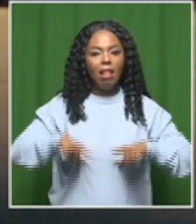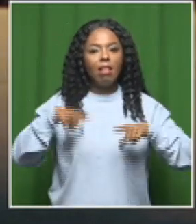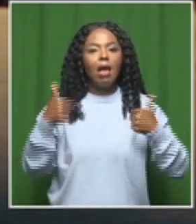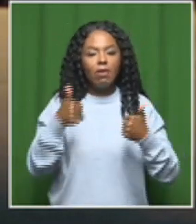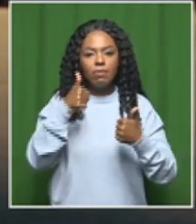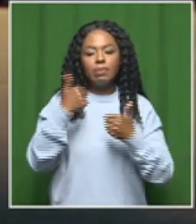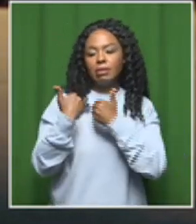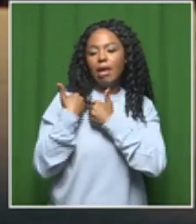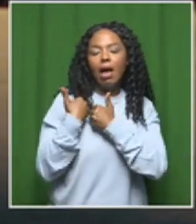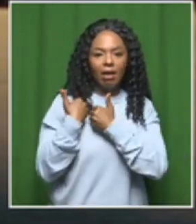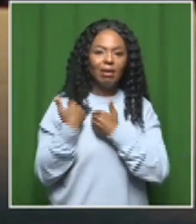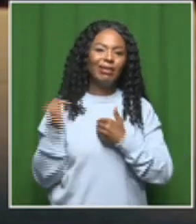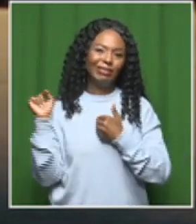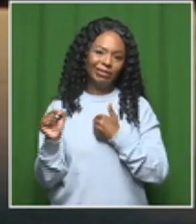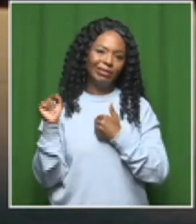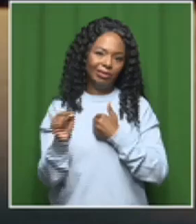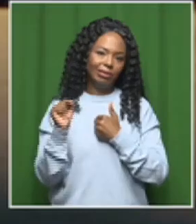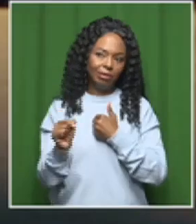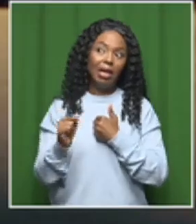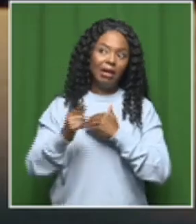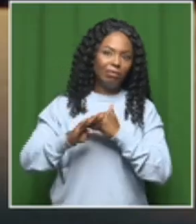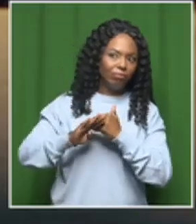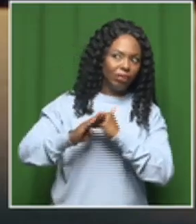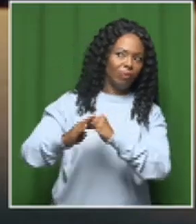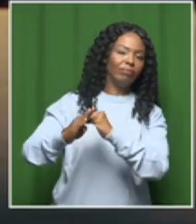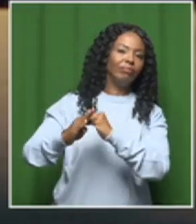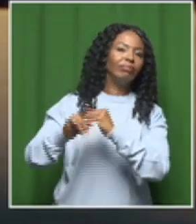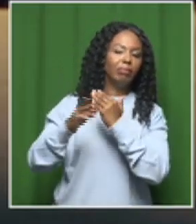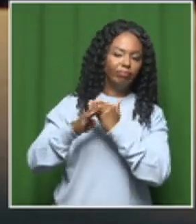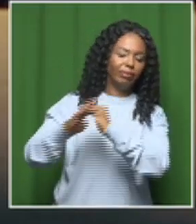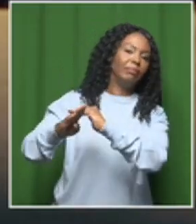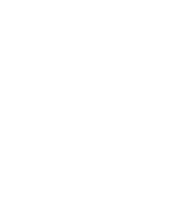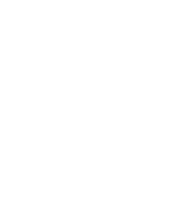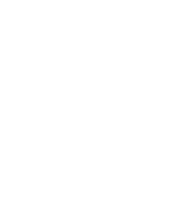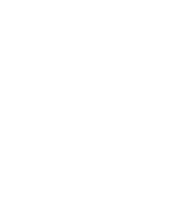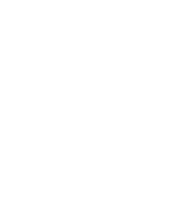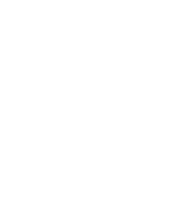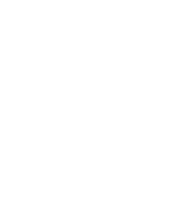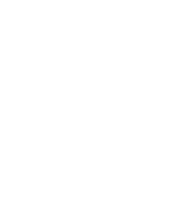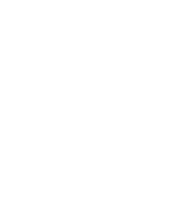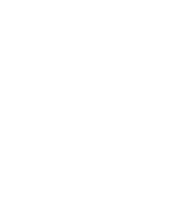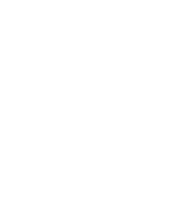rather safe lifestyle that would prevent us from being obese. So